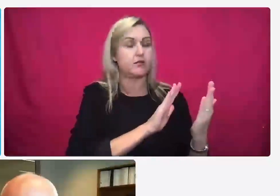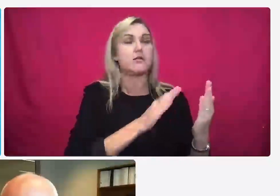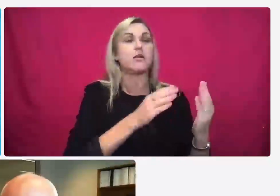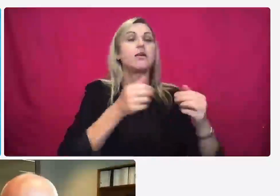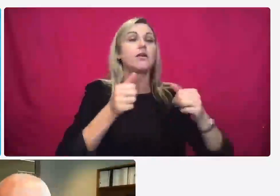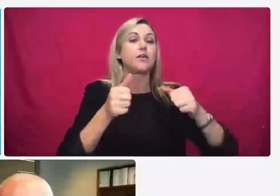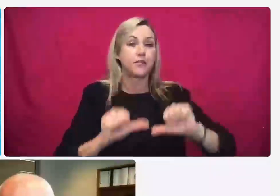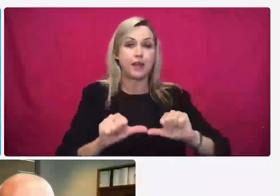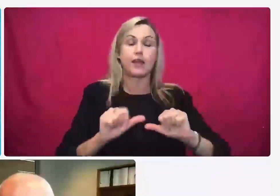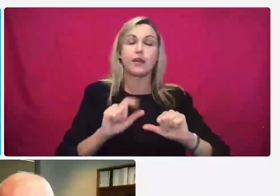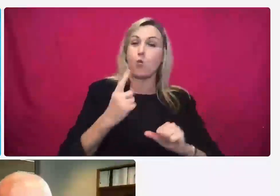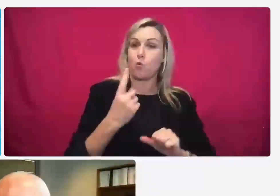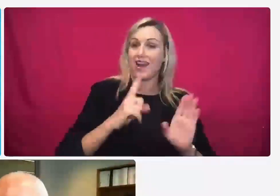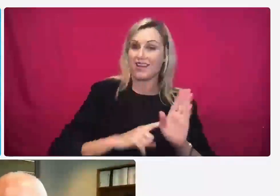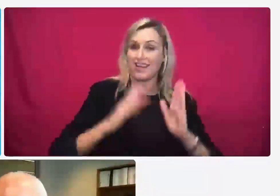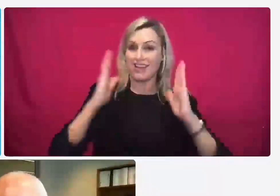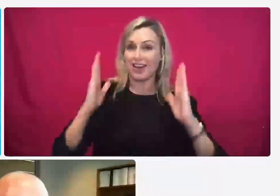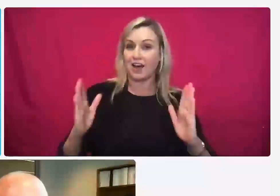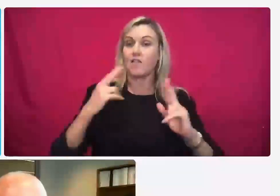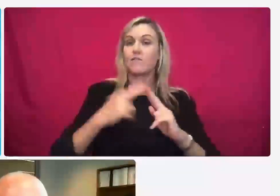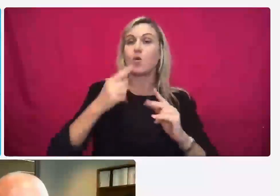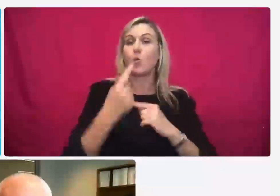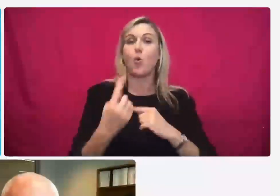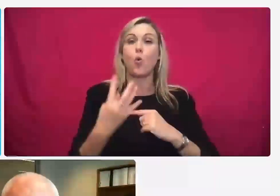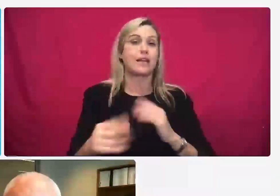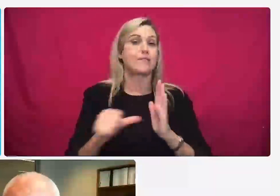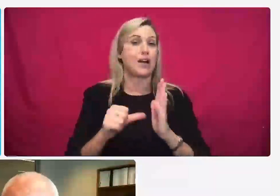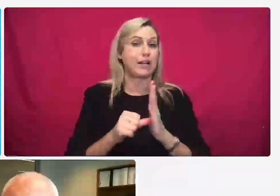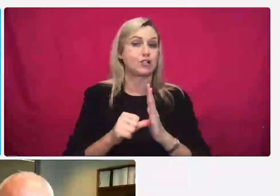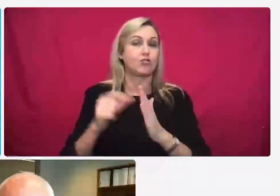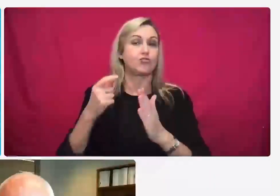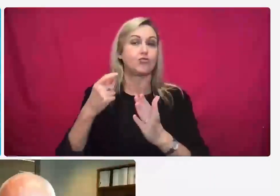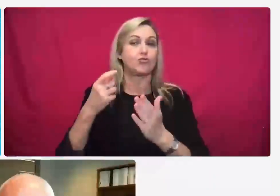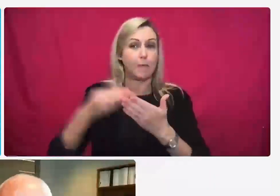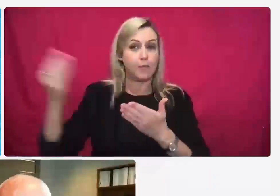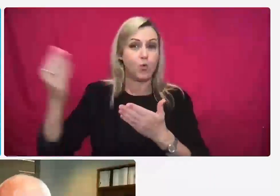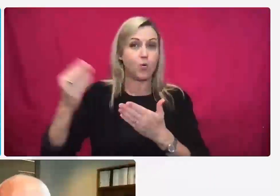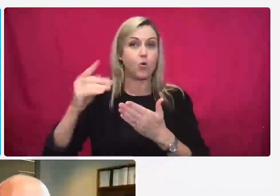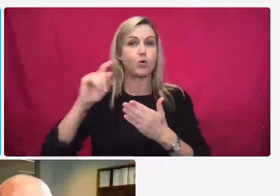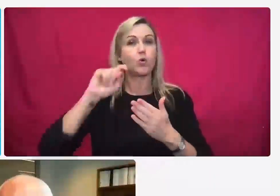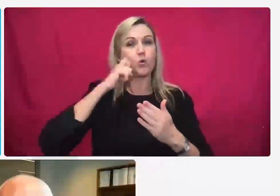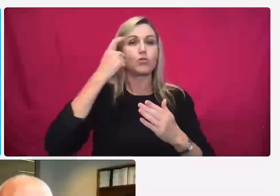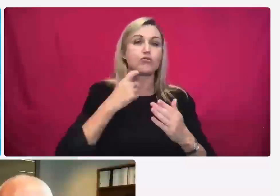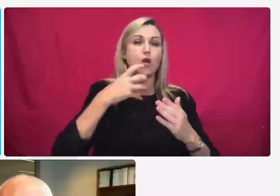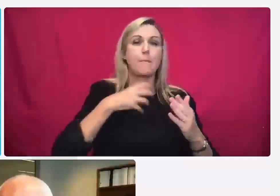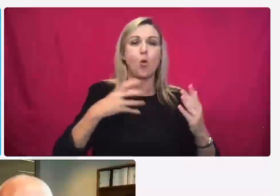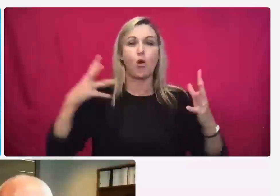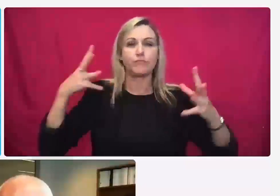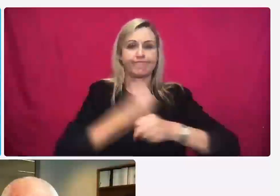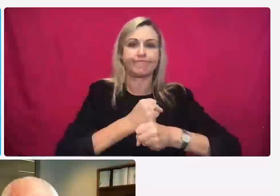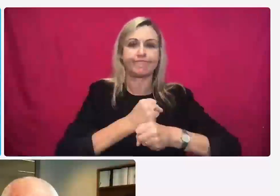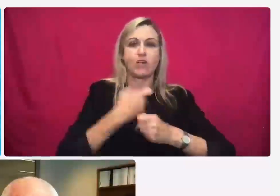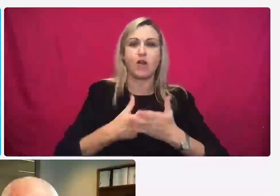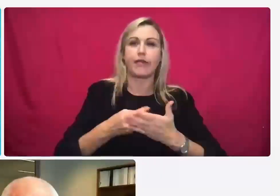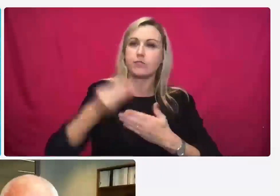gone through the first year of quarterly financial reports, to consolidate some of that reporting so you're not providing it through multiple channels. But the